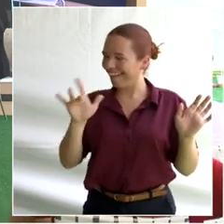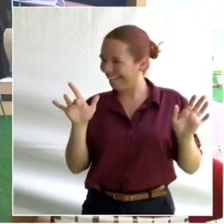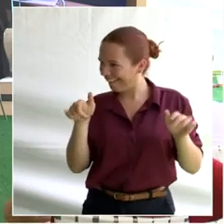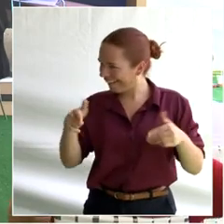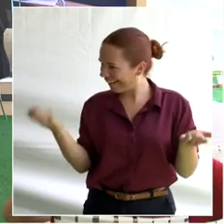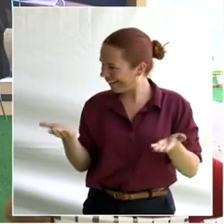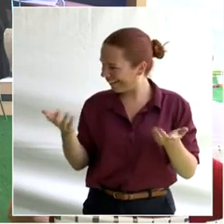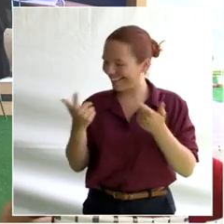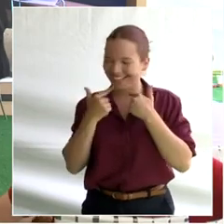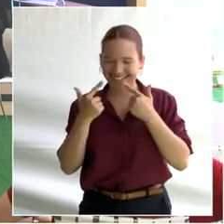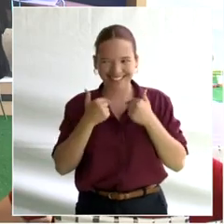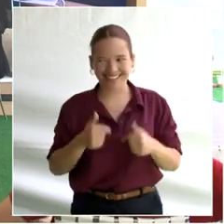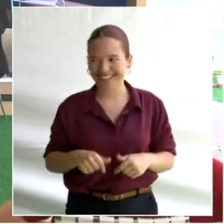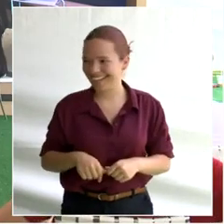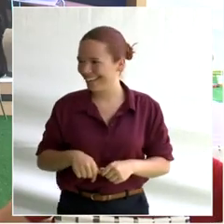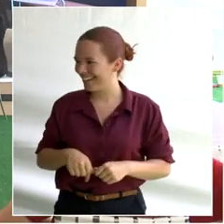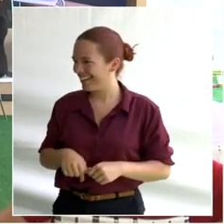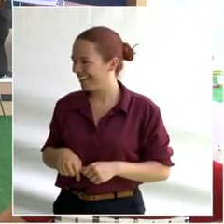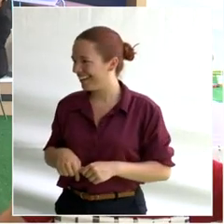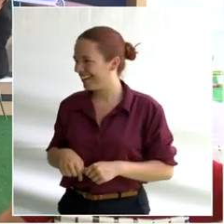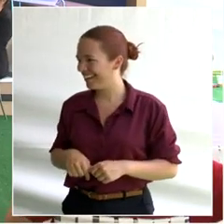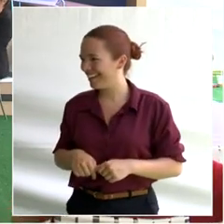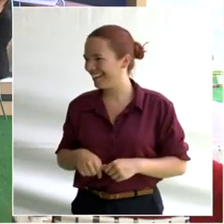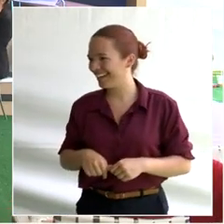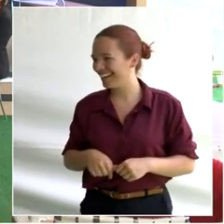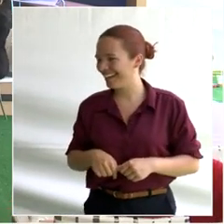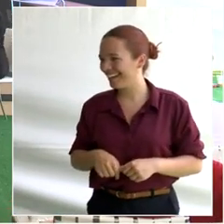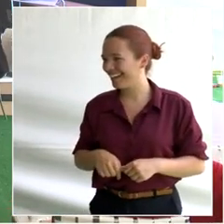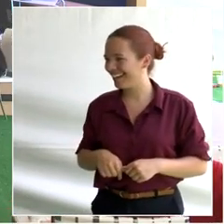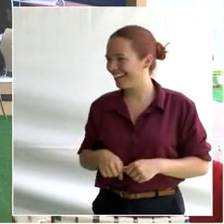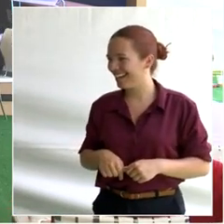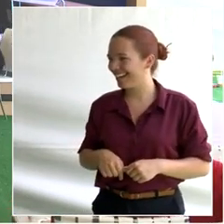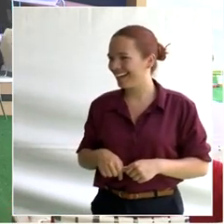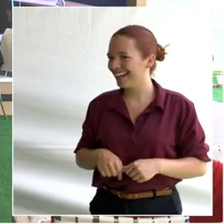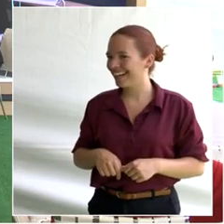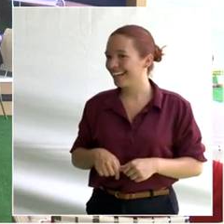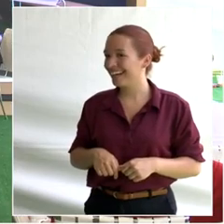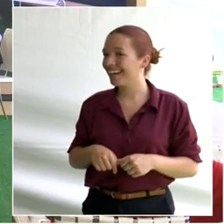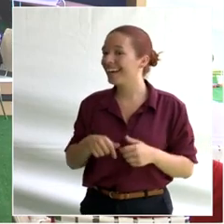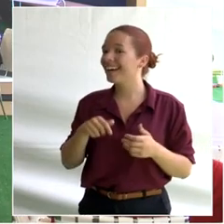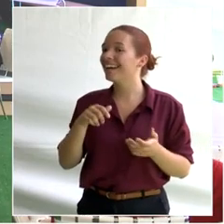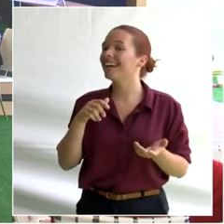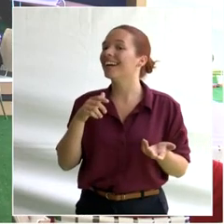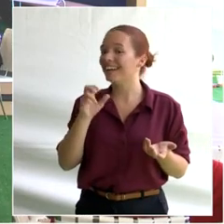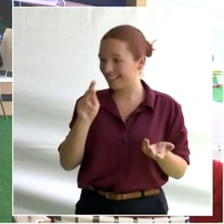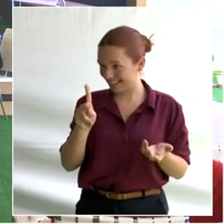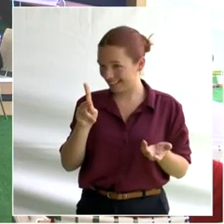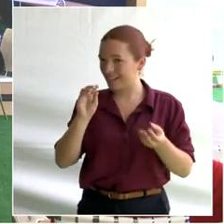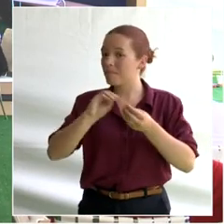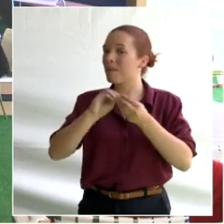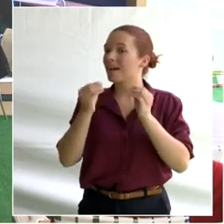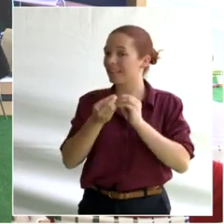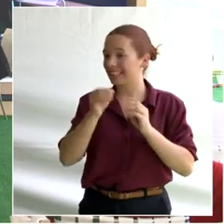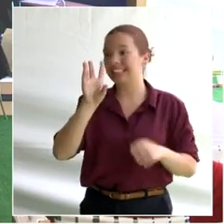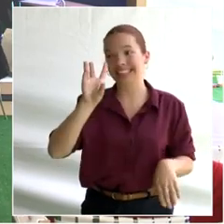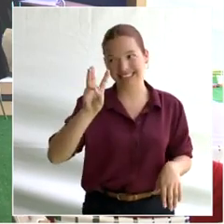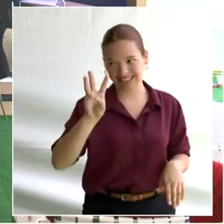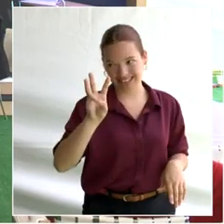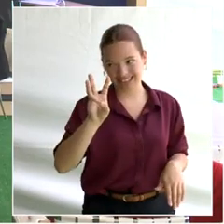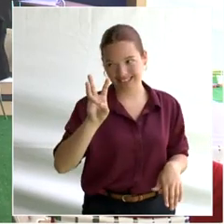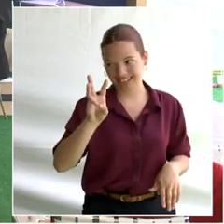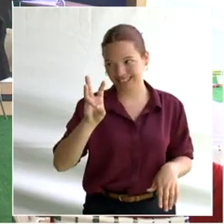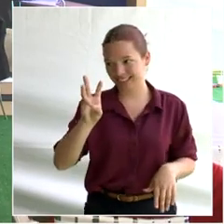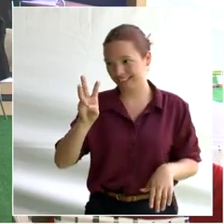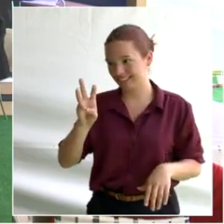Once at a time. So please, ladies first. All right. So chip number 6.